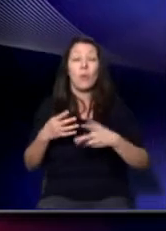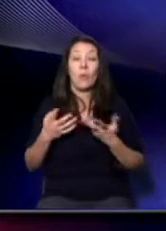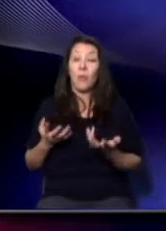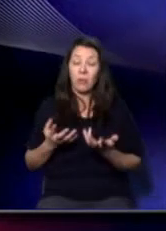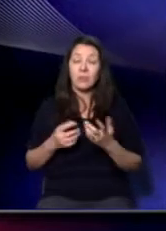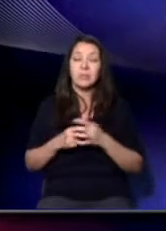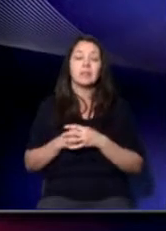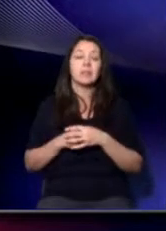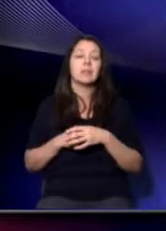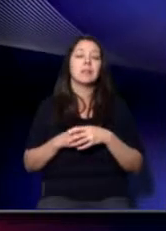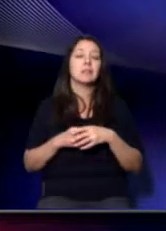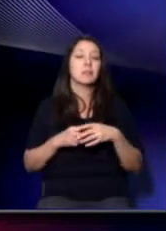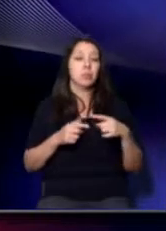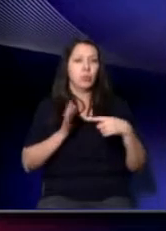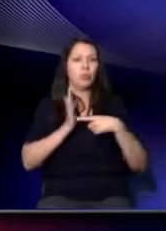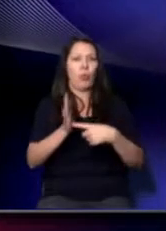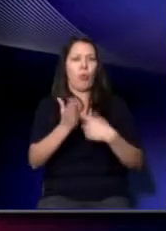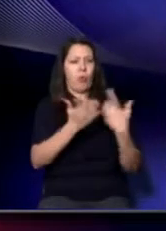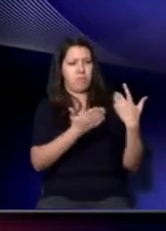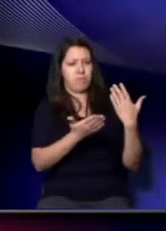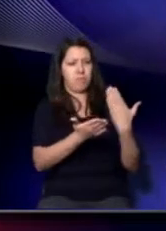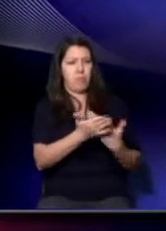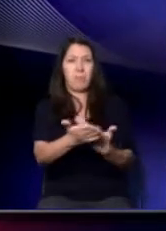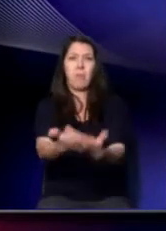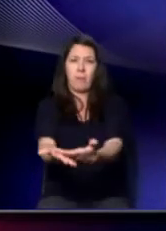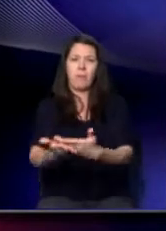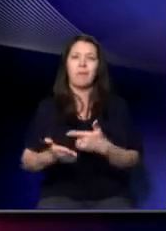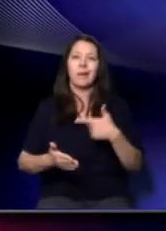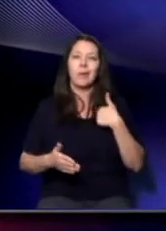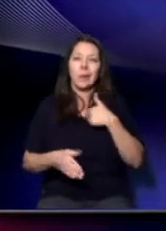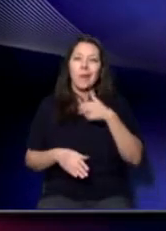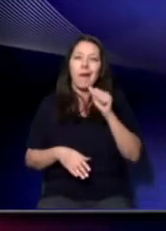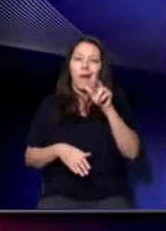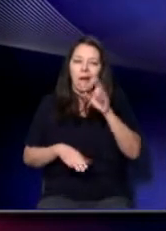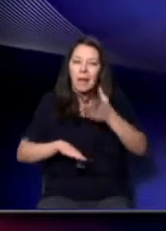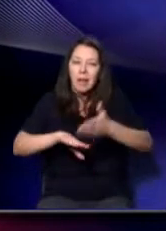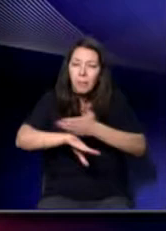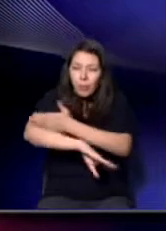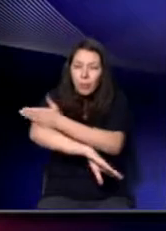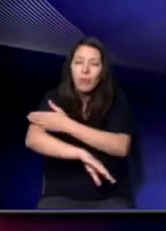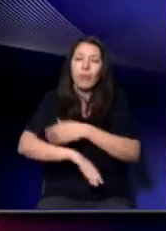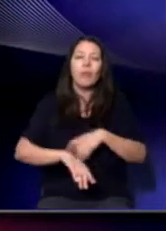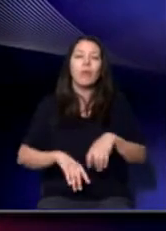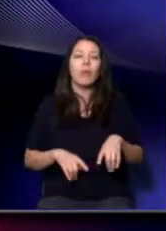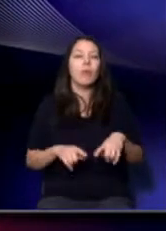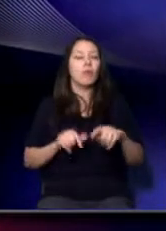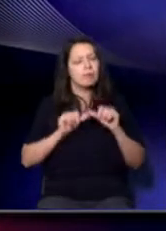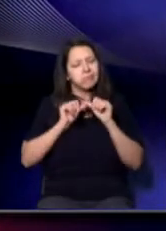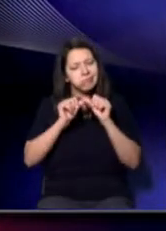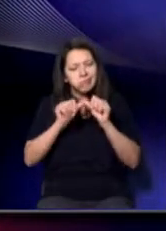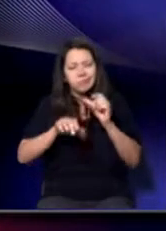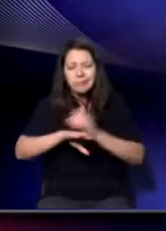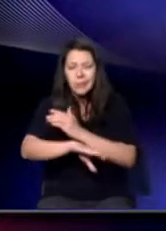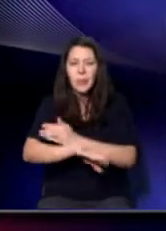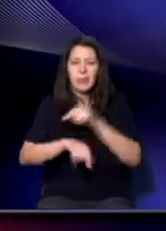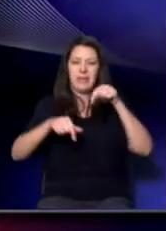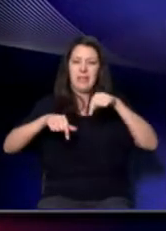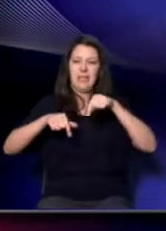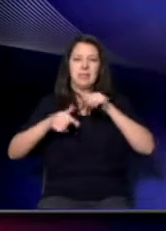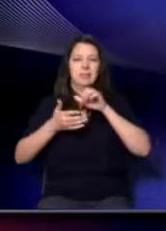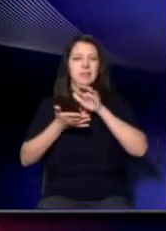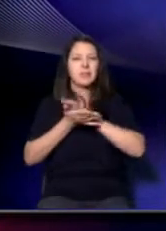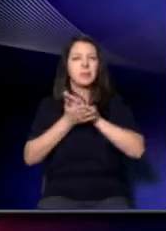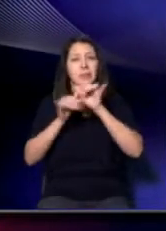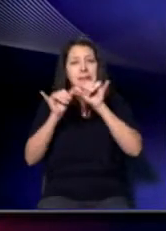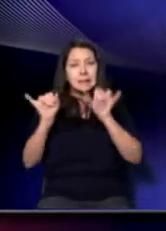from all of the work that we're doing to improve and continuously improve our systems in how we